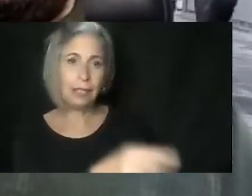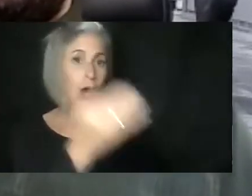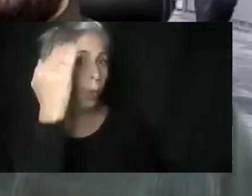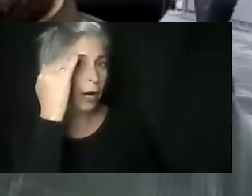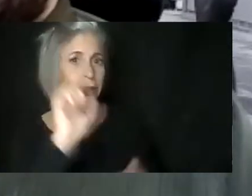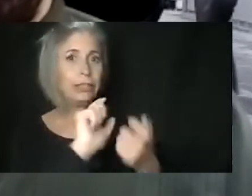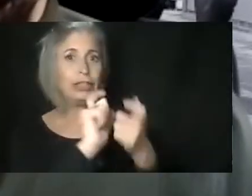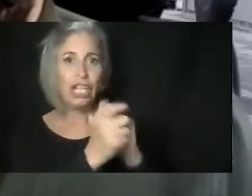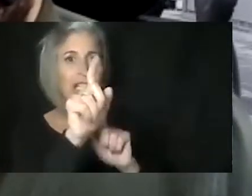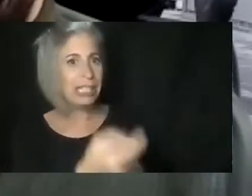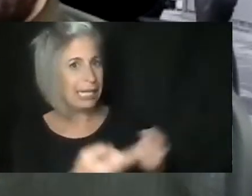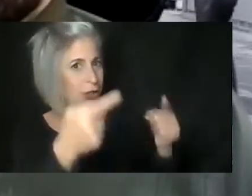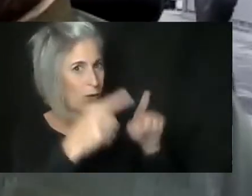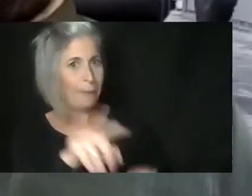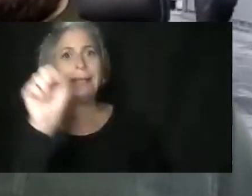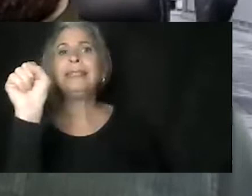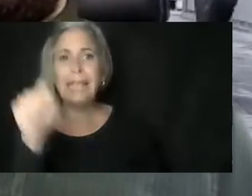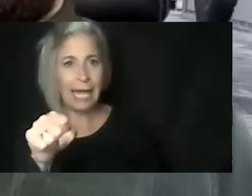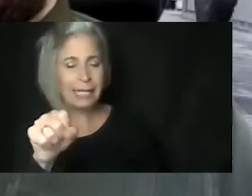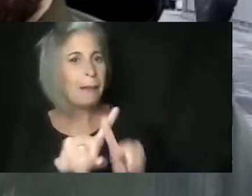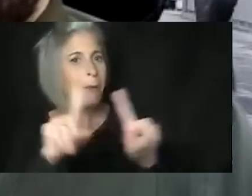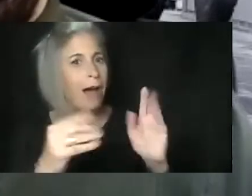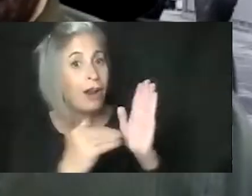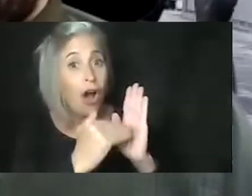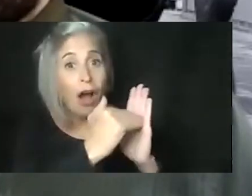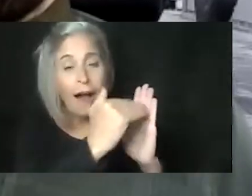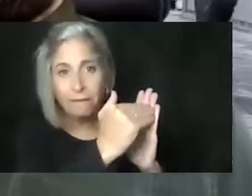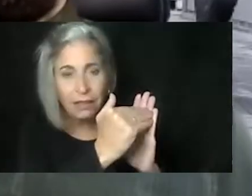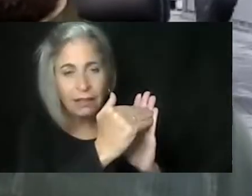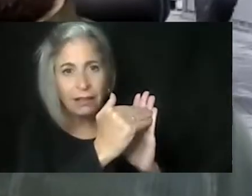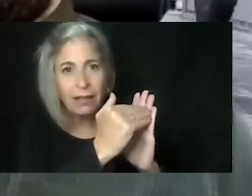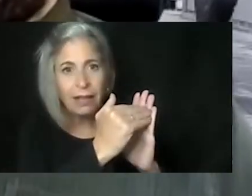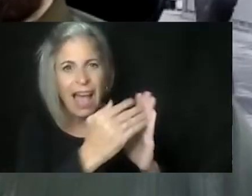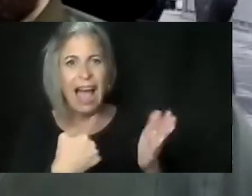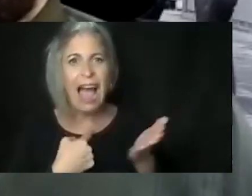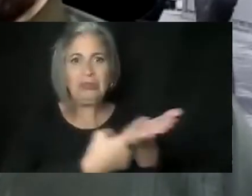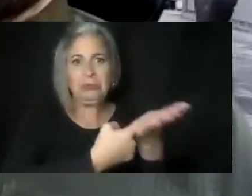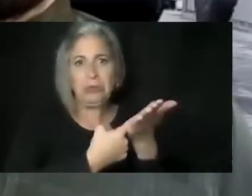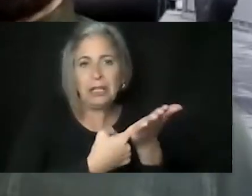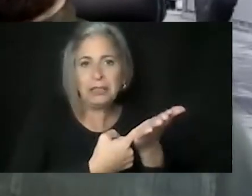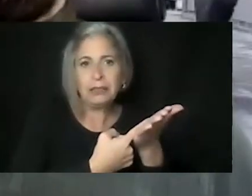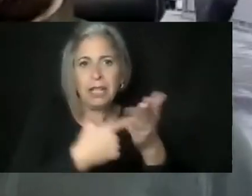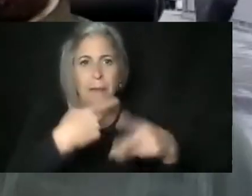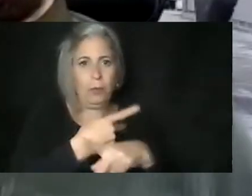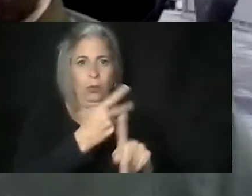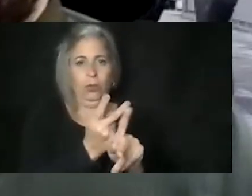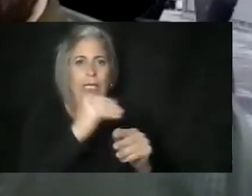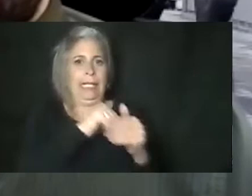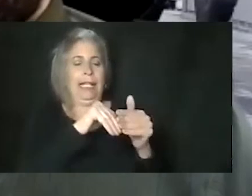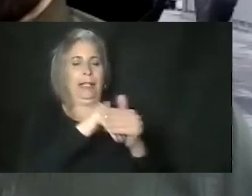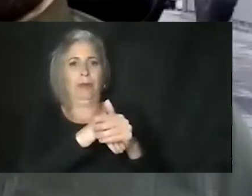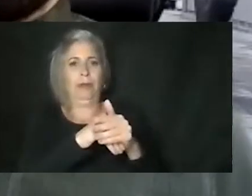change that needs to happen. But all too often, when I talk to somebody who's just produced an accessible piece of